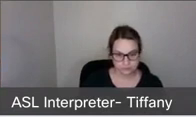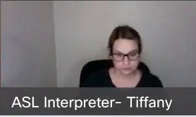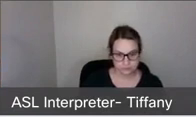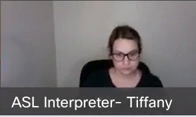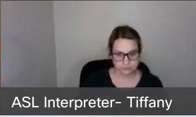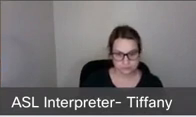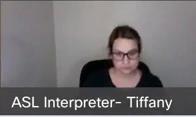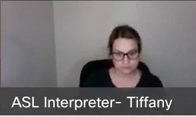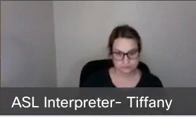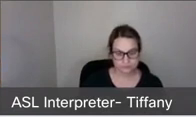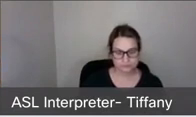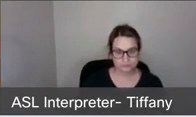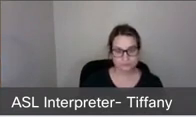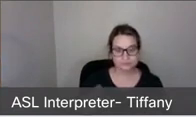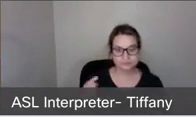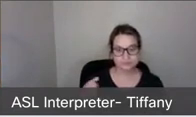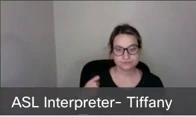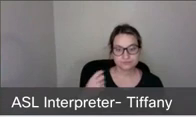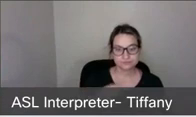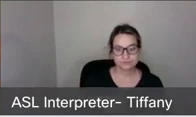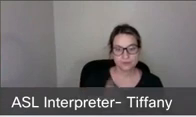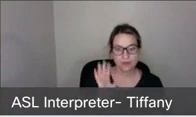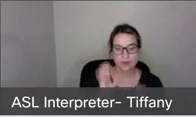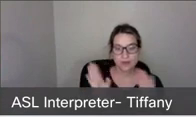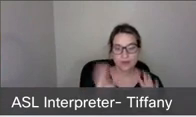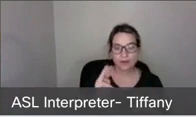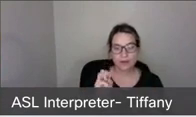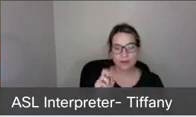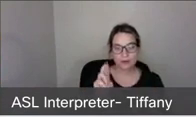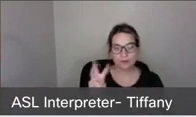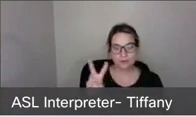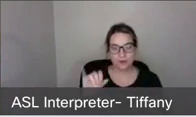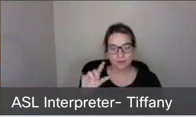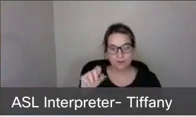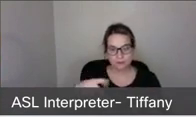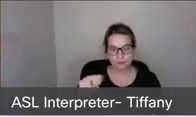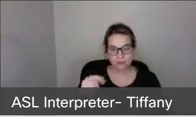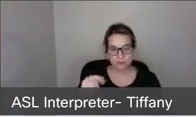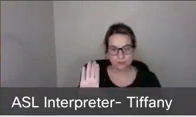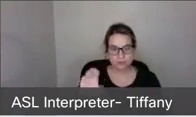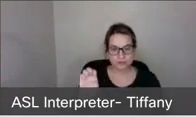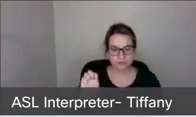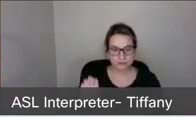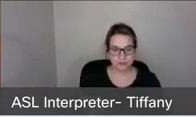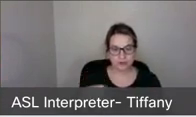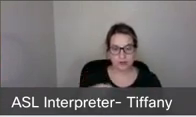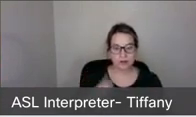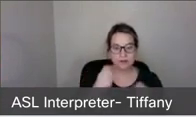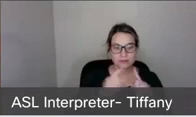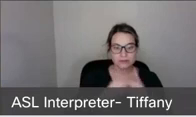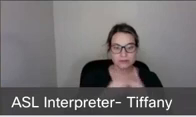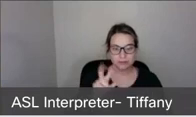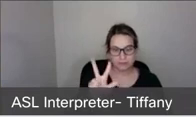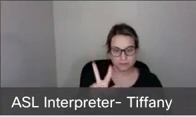Mi nombre es Maribel Ponce. Hello, my name is Maribel Ponce. Vivo en el distrito 3. I live in District 3. En